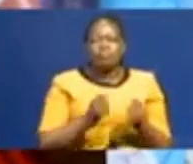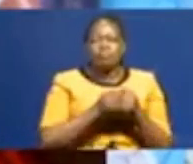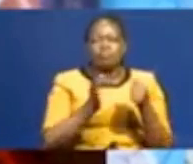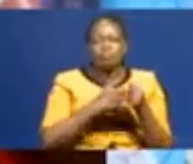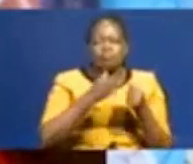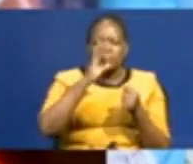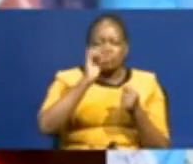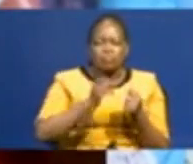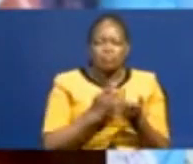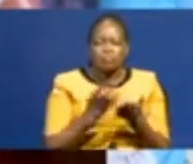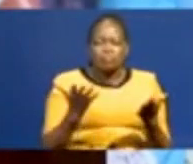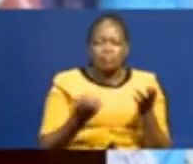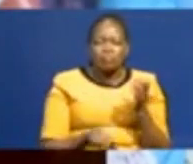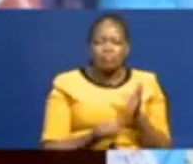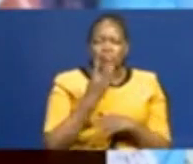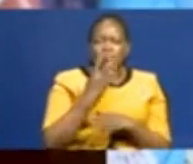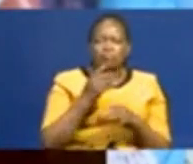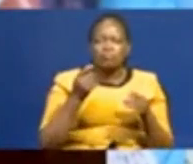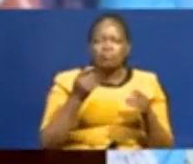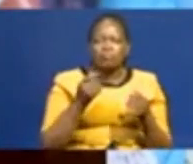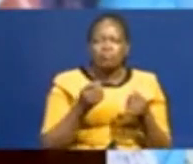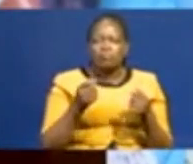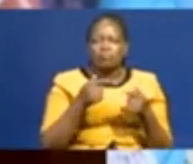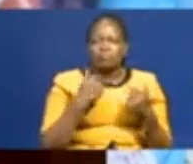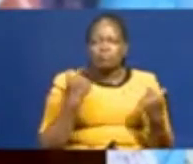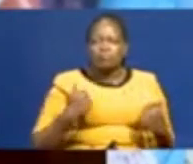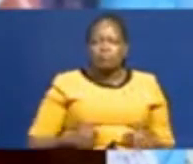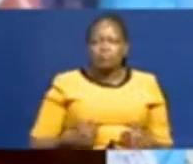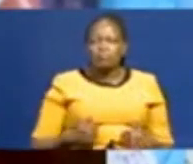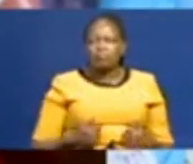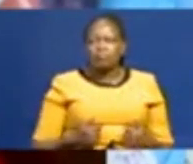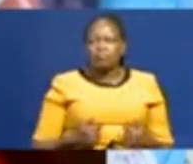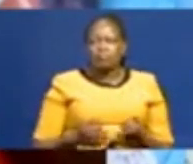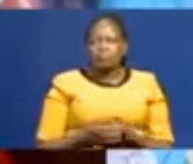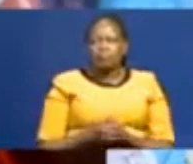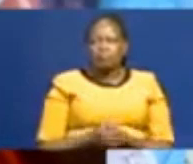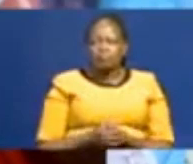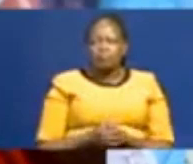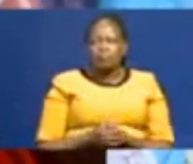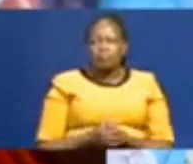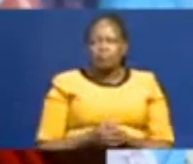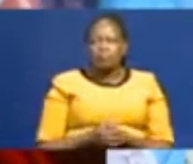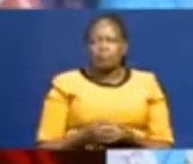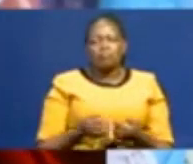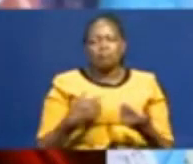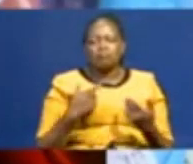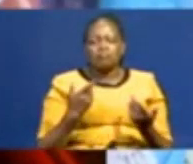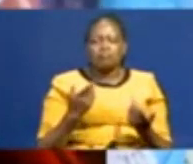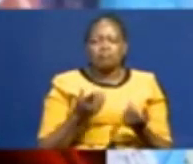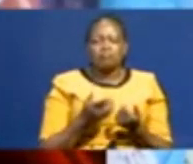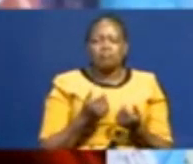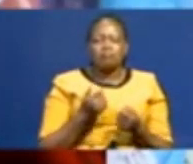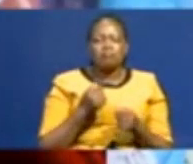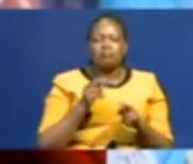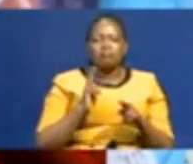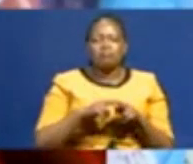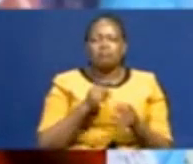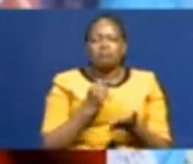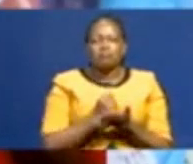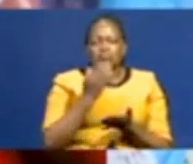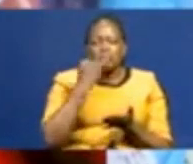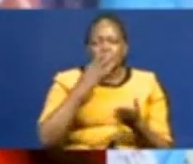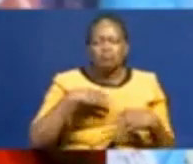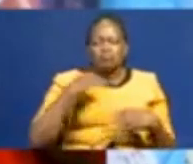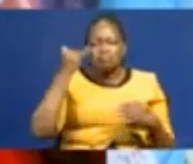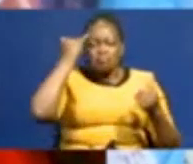80% of the goods produced in China and Shenzhen are what we call white-labeled products. Because there are people with ideas,